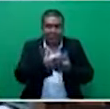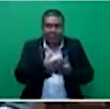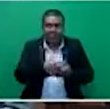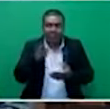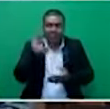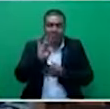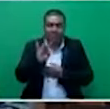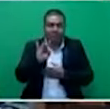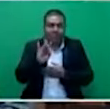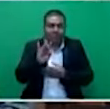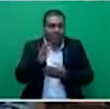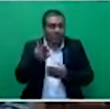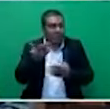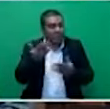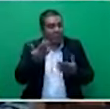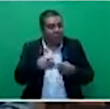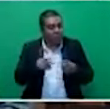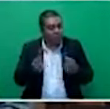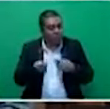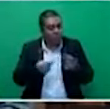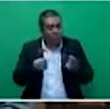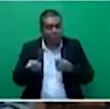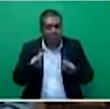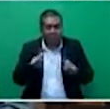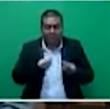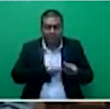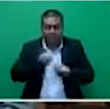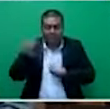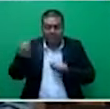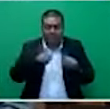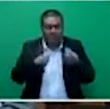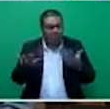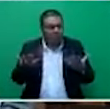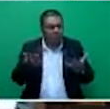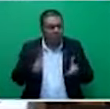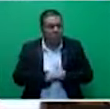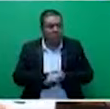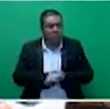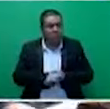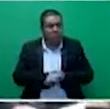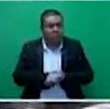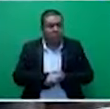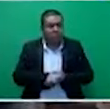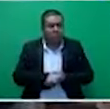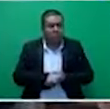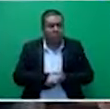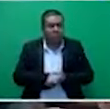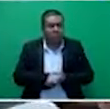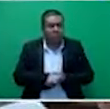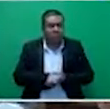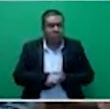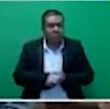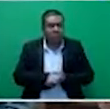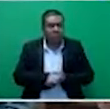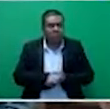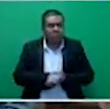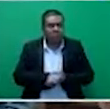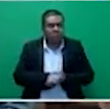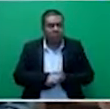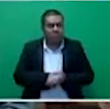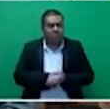rate fluctuations, the availability of foreign exchange when an external debt has to be paid, the profile, the quantity of debt repayments of the upcoming